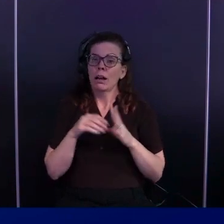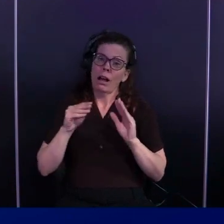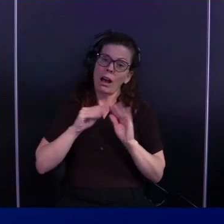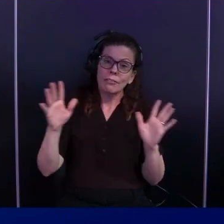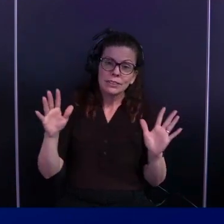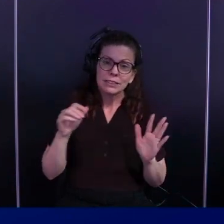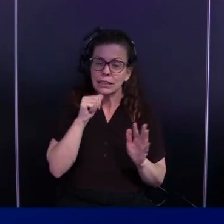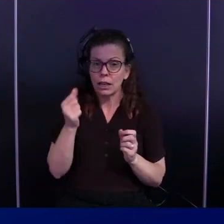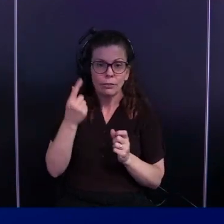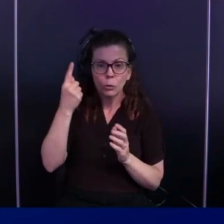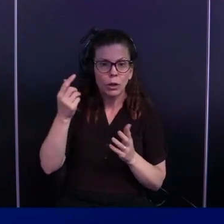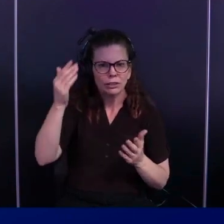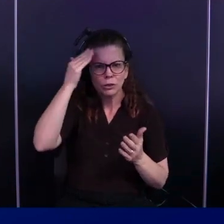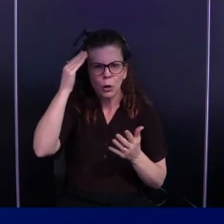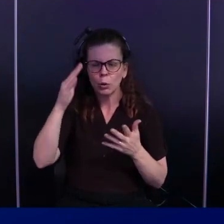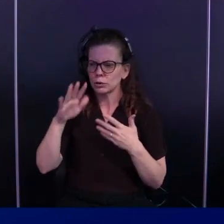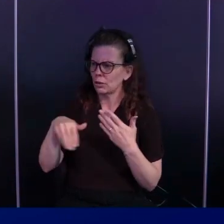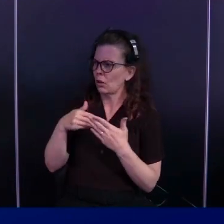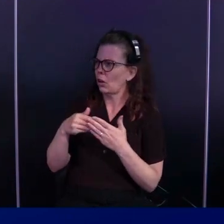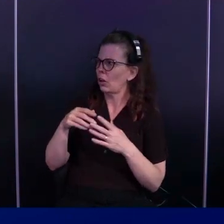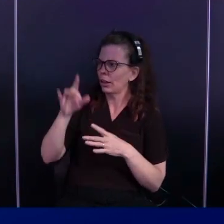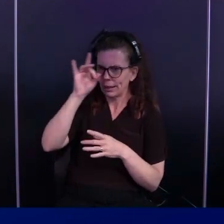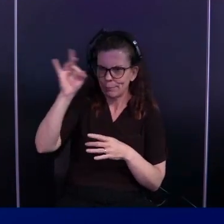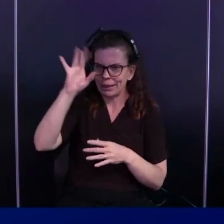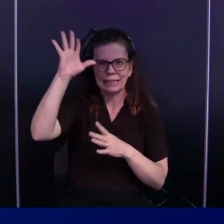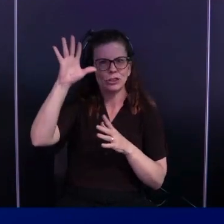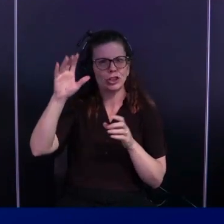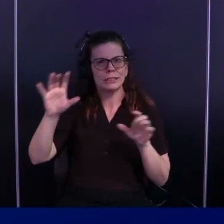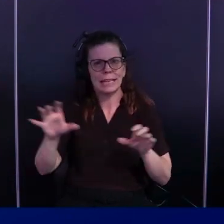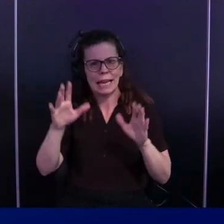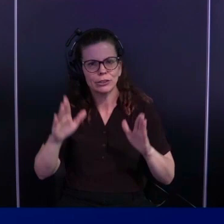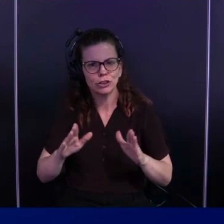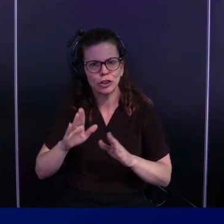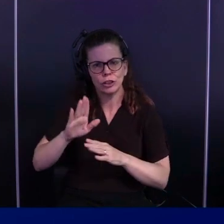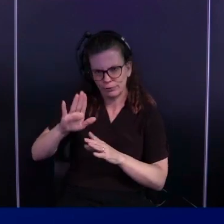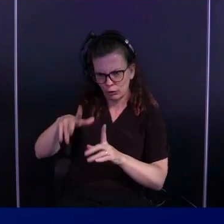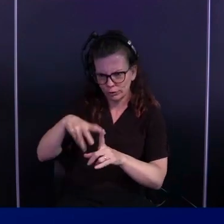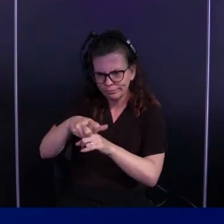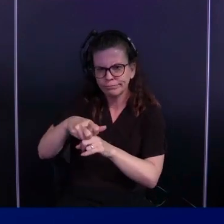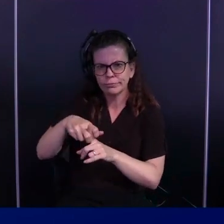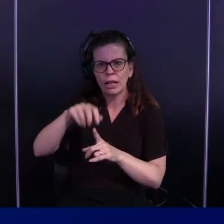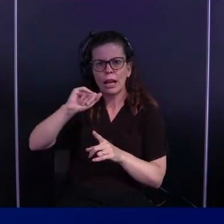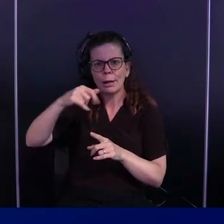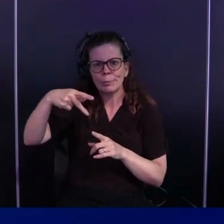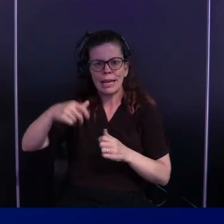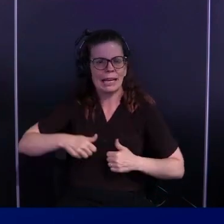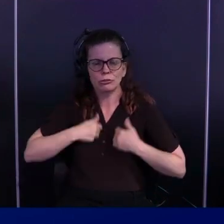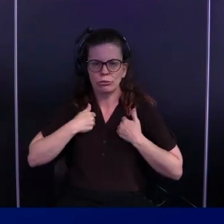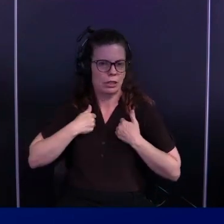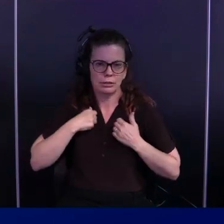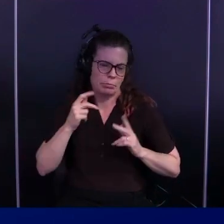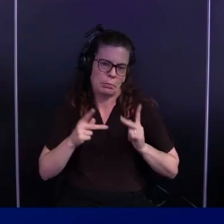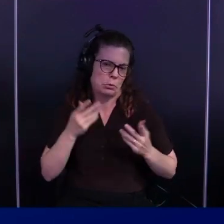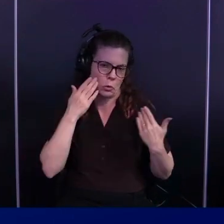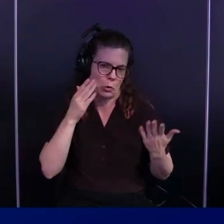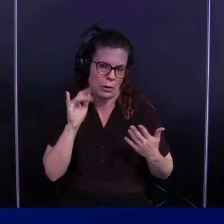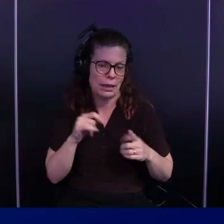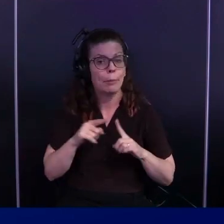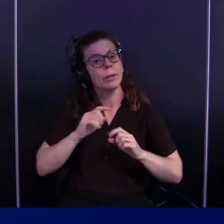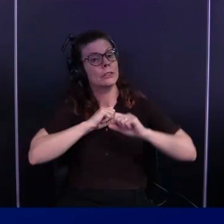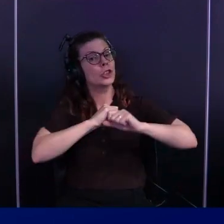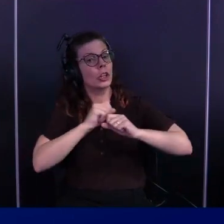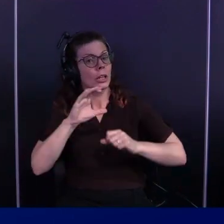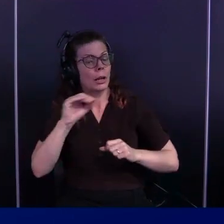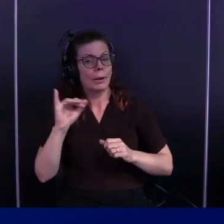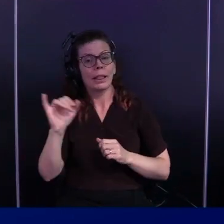not everyone knows every kind of malicious actor, their IP address, and so forth, right? People don't know that. But security companies